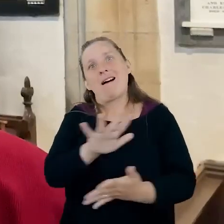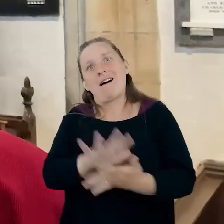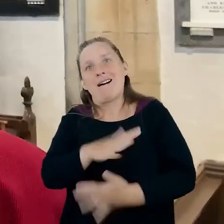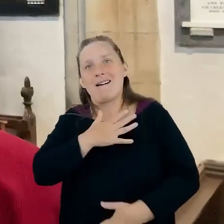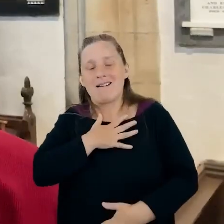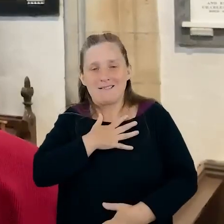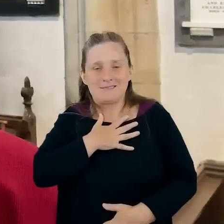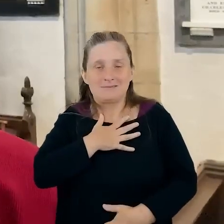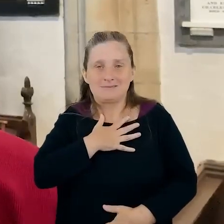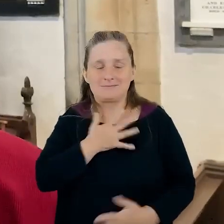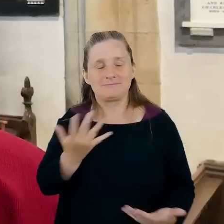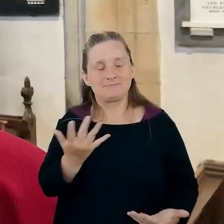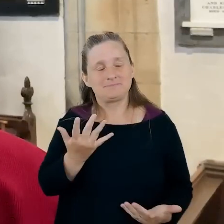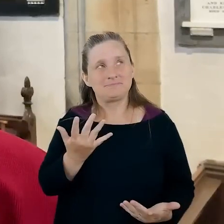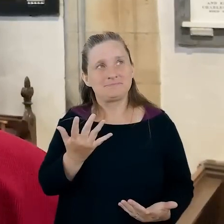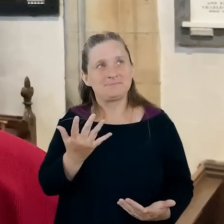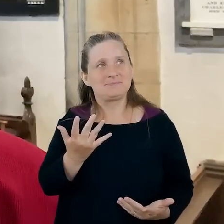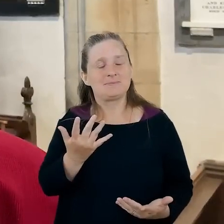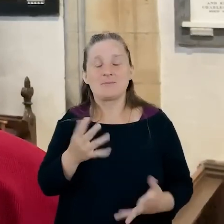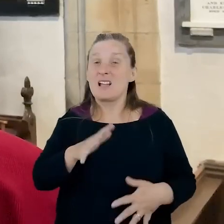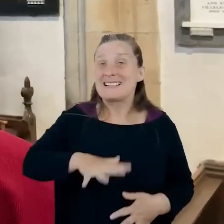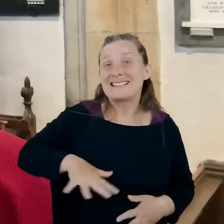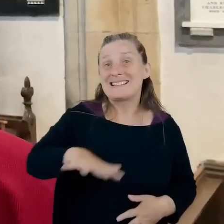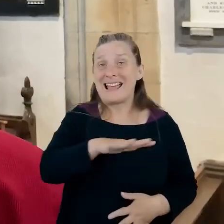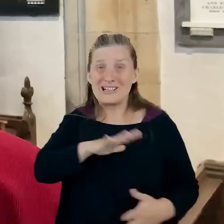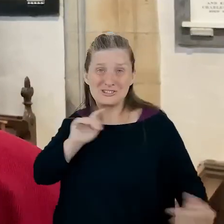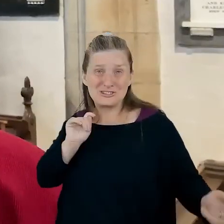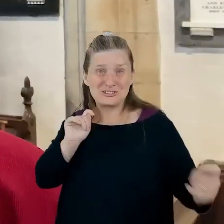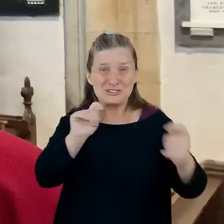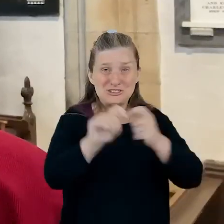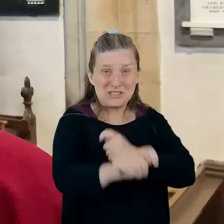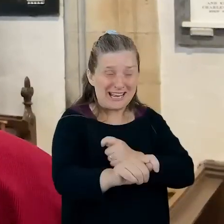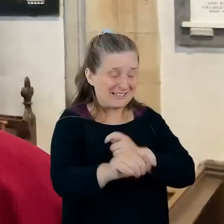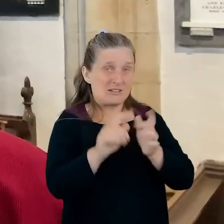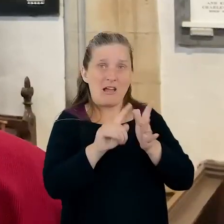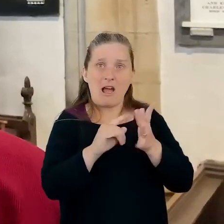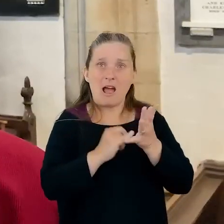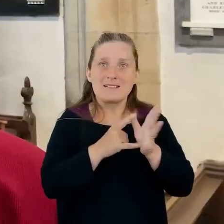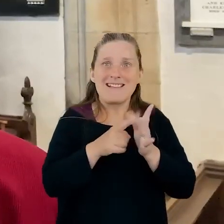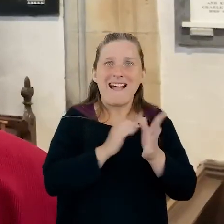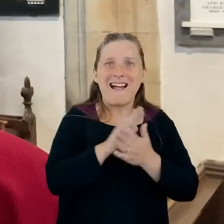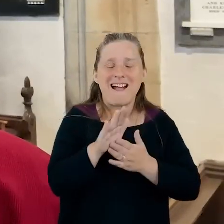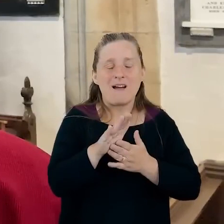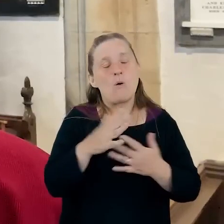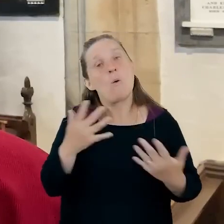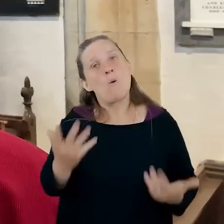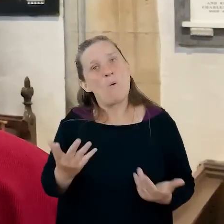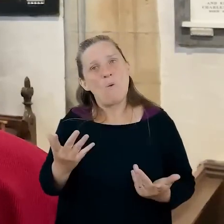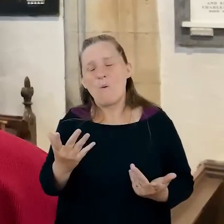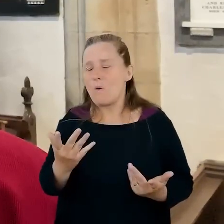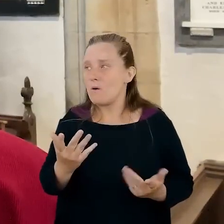you. Whether those are the huge nation-changing events being described in Isaiah, or